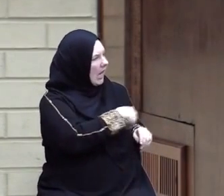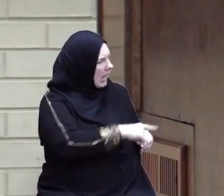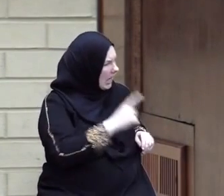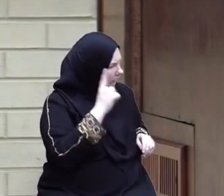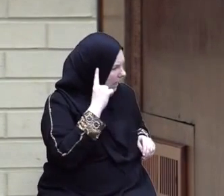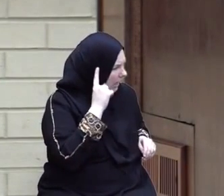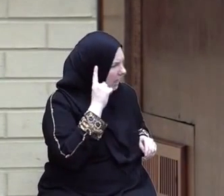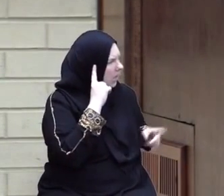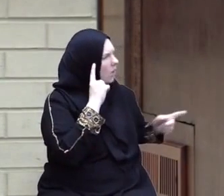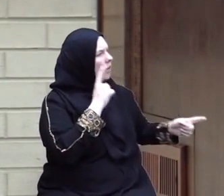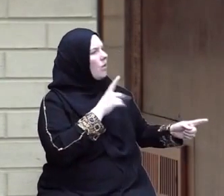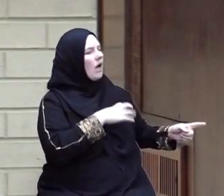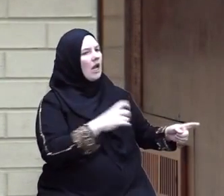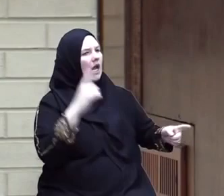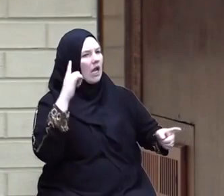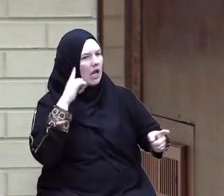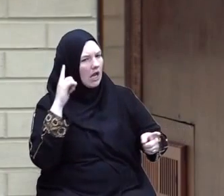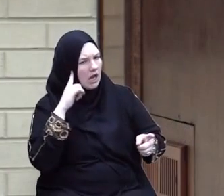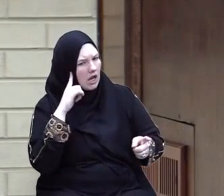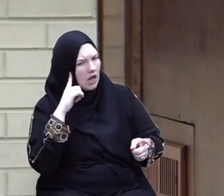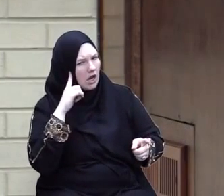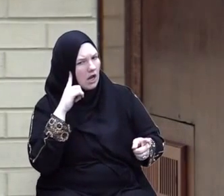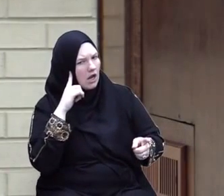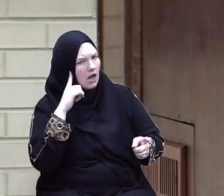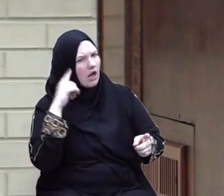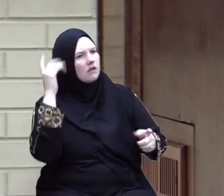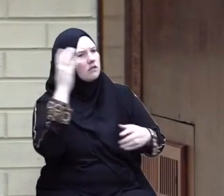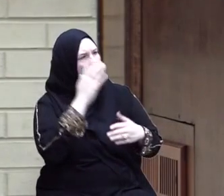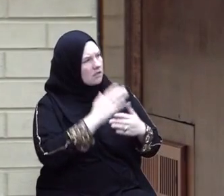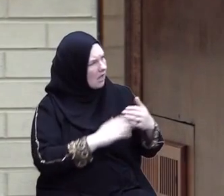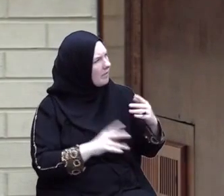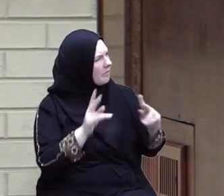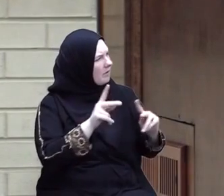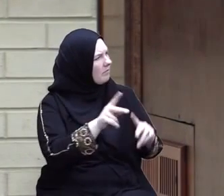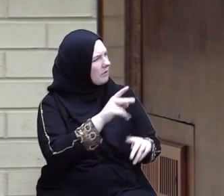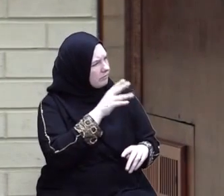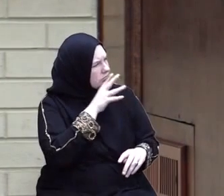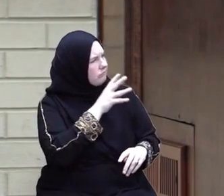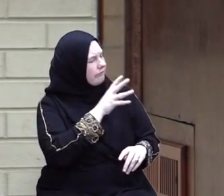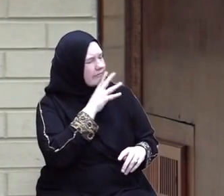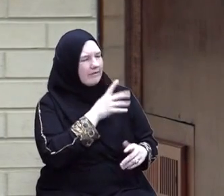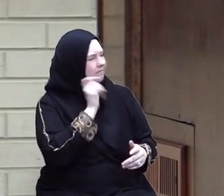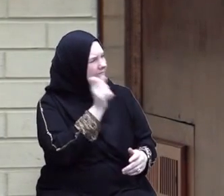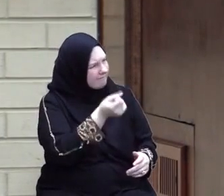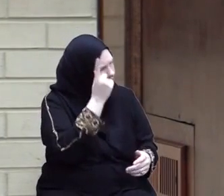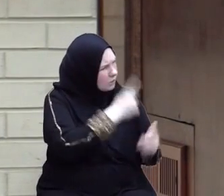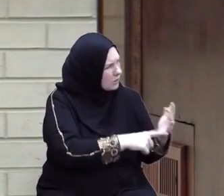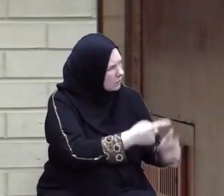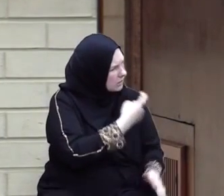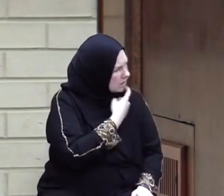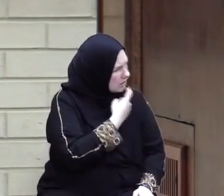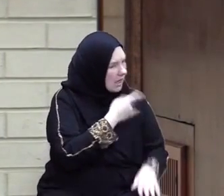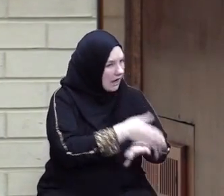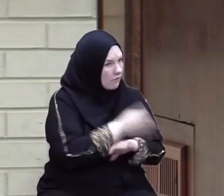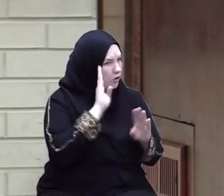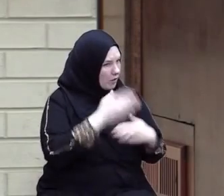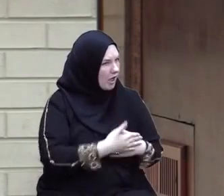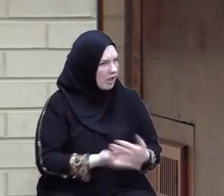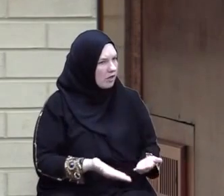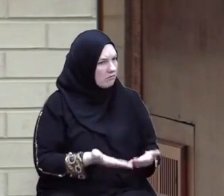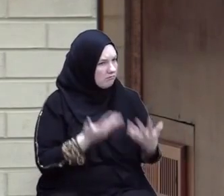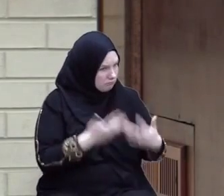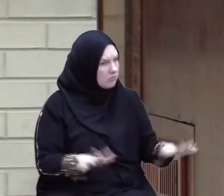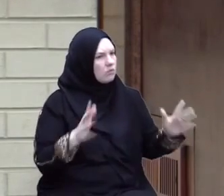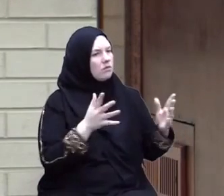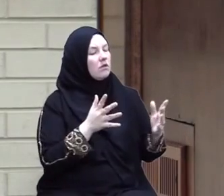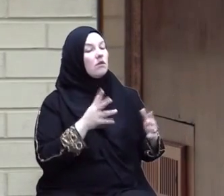hear Mu'adh humming some words that I don't really understand. What do you say after the prayer?